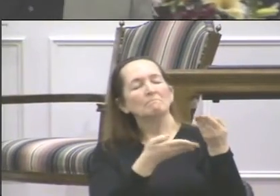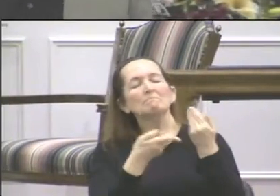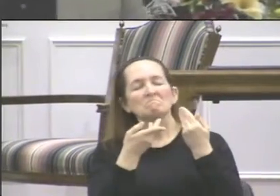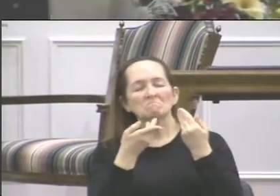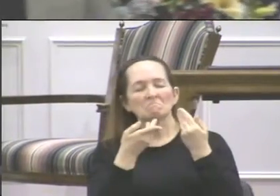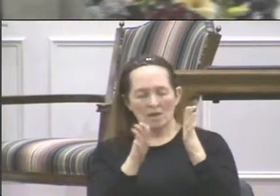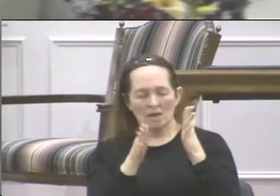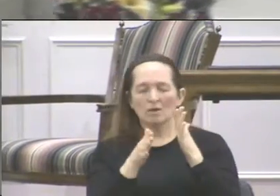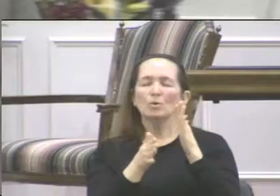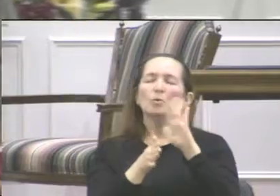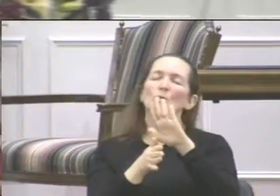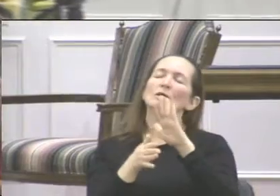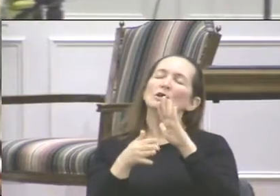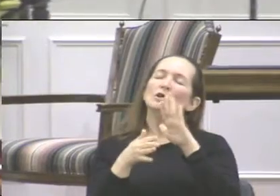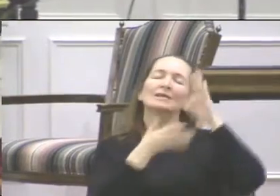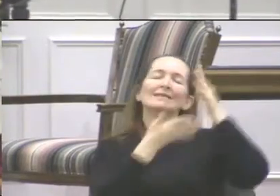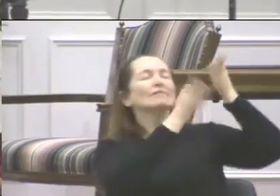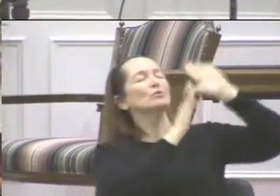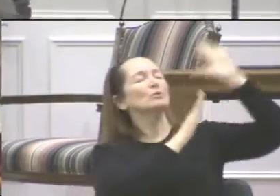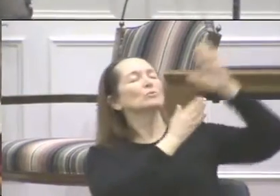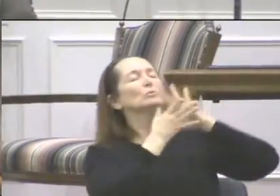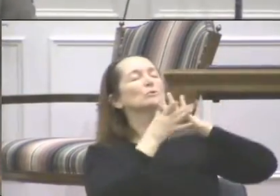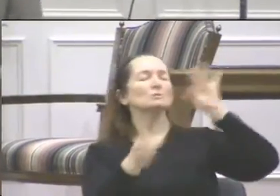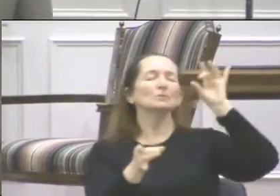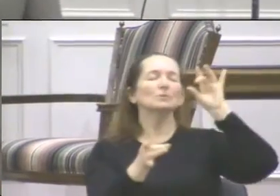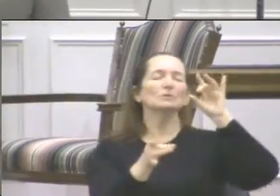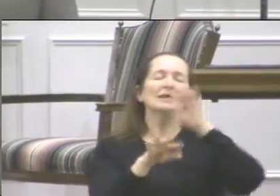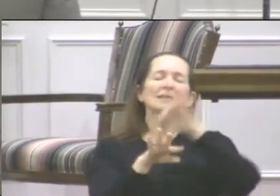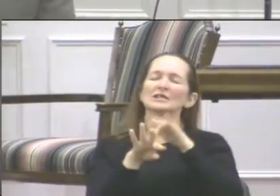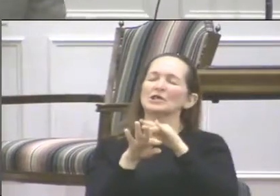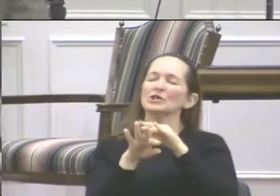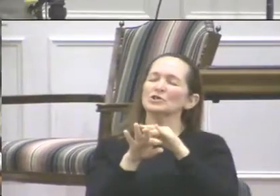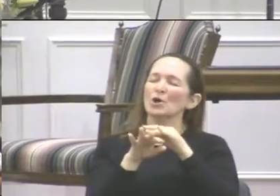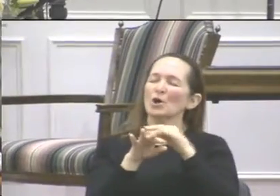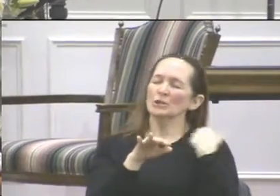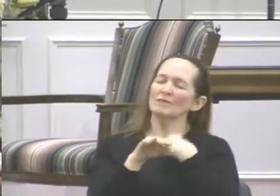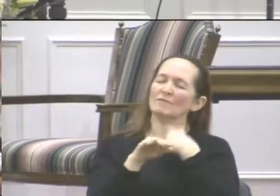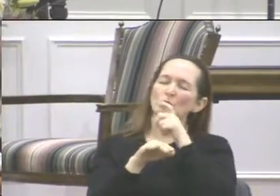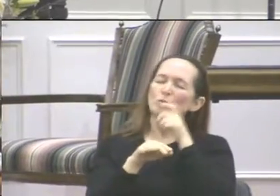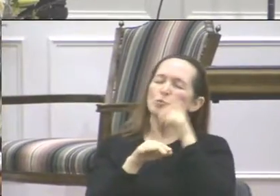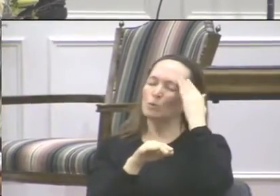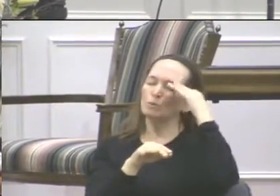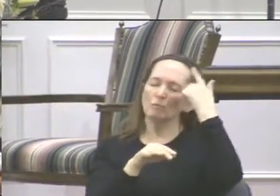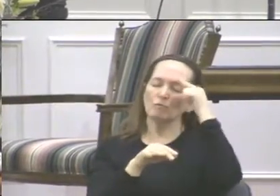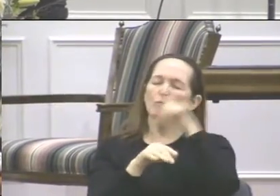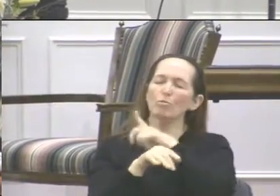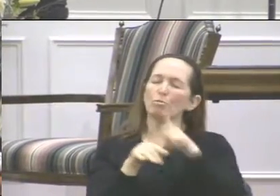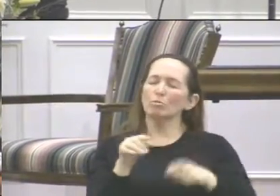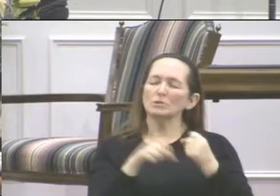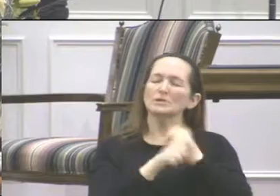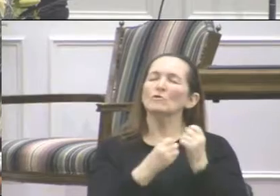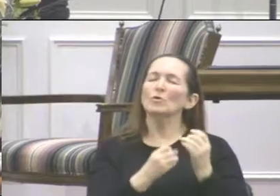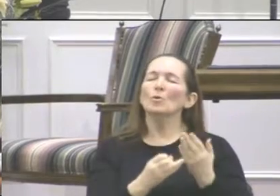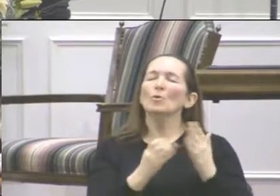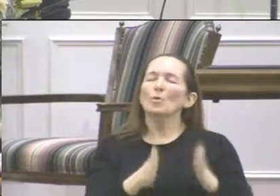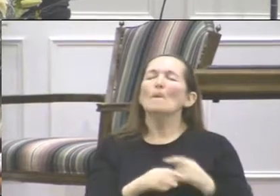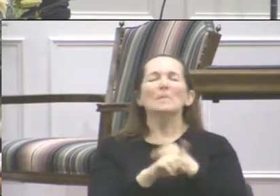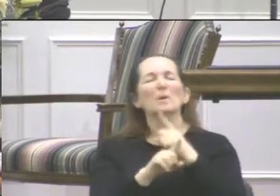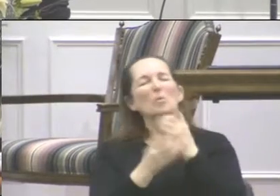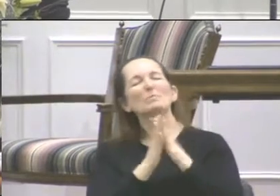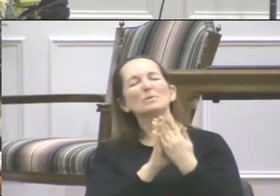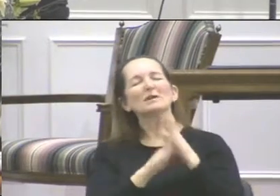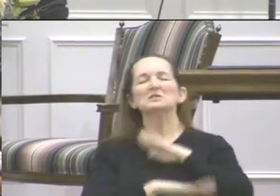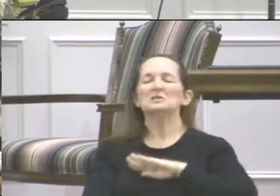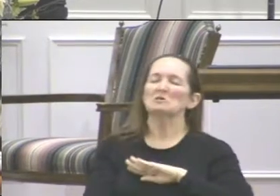May your Spirit also move in those of us who have come to know you as our Lord and Savior, but we've settled in. We've made life